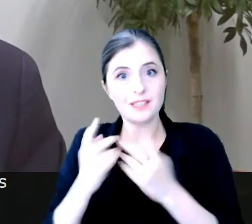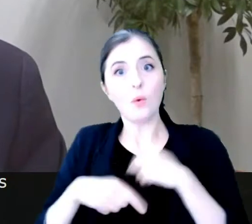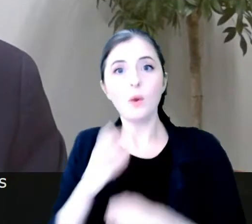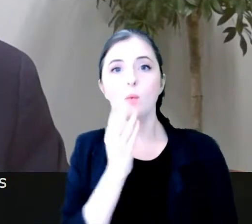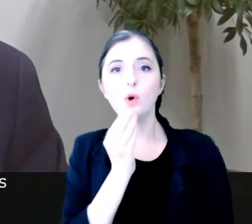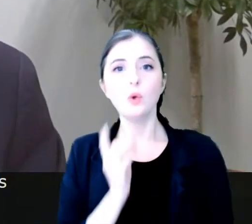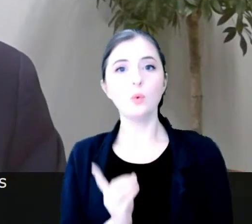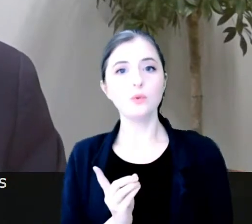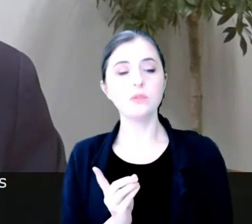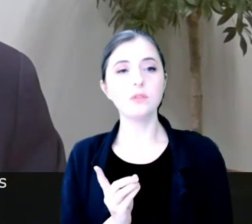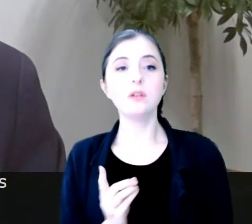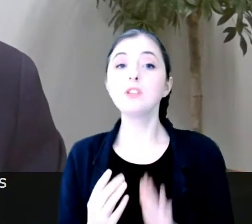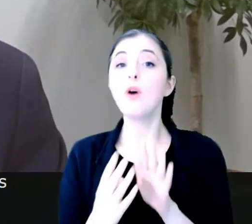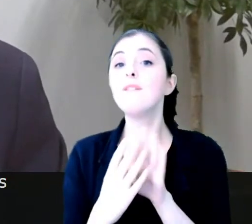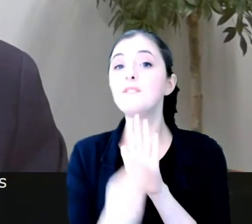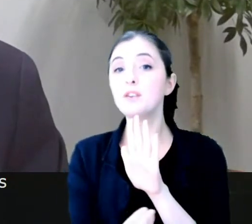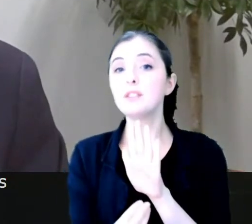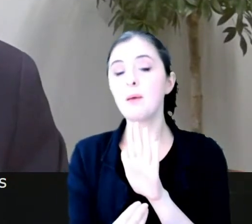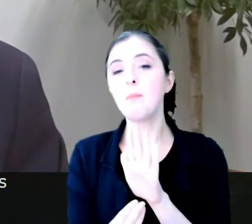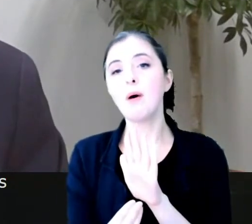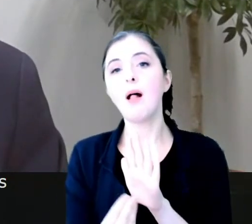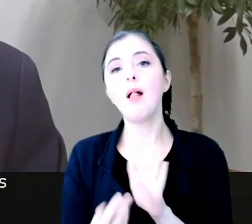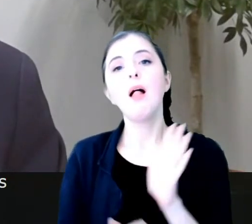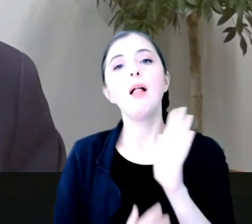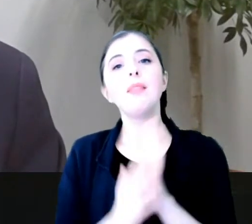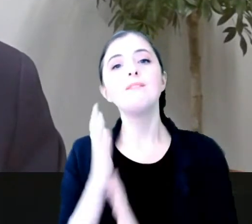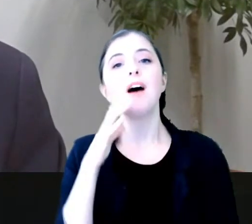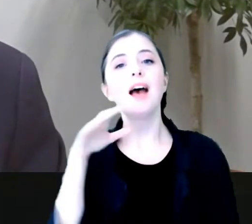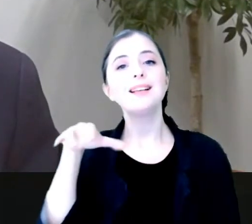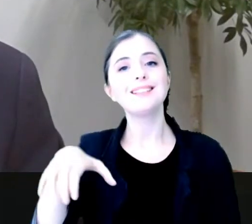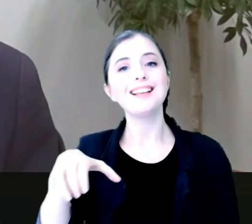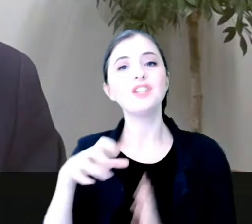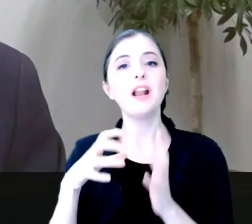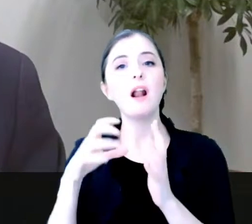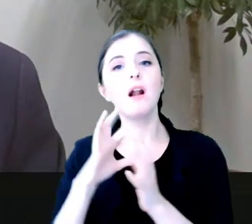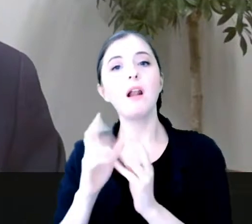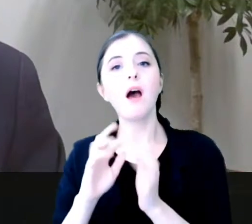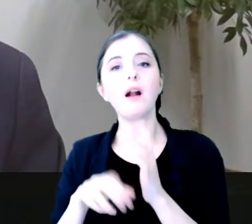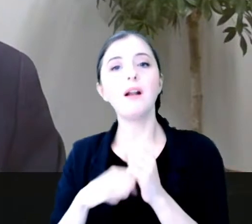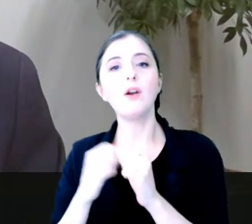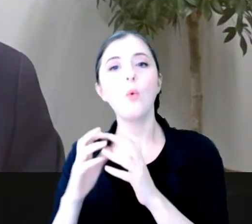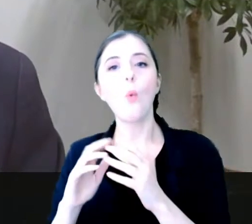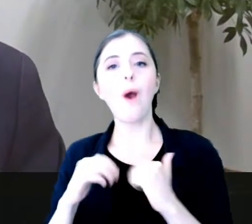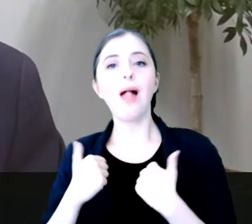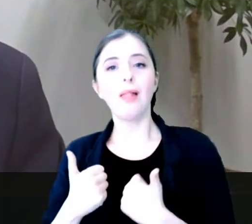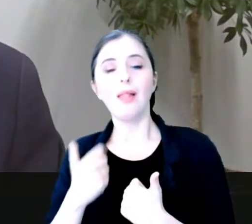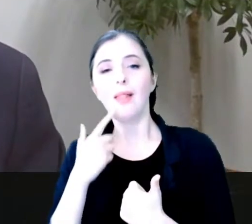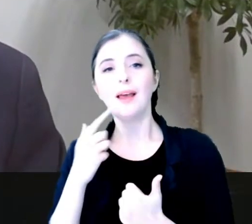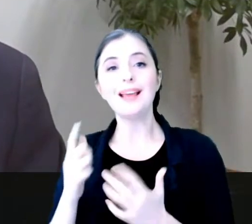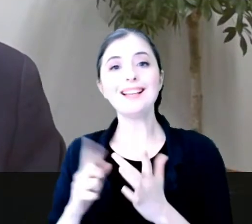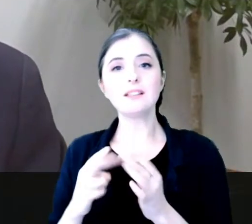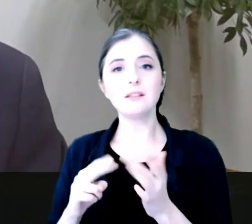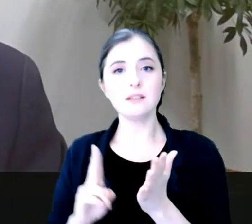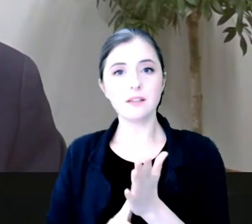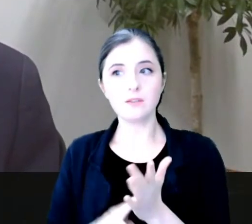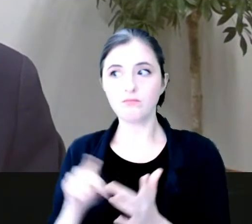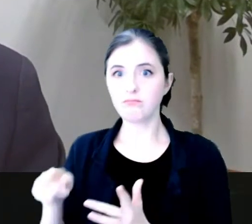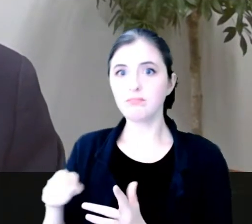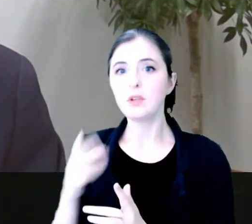the fire station in Clerkenwell, Islington, which is being used for the country's first LGBTQ